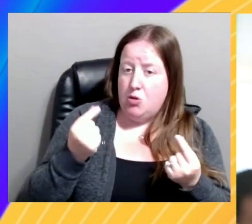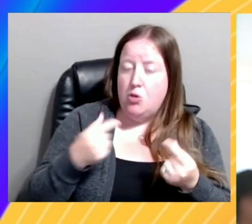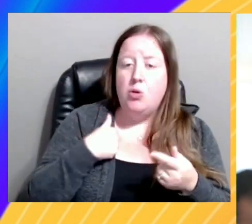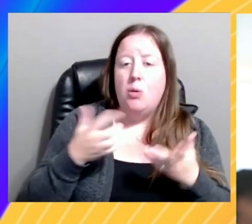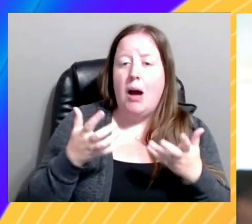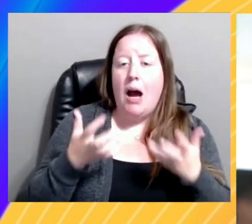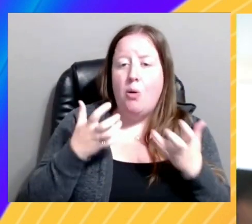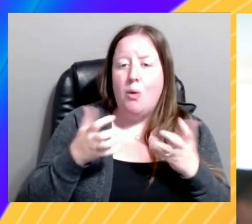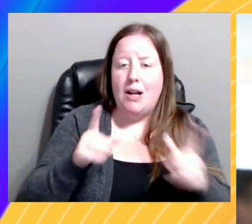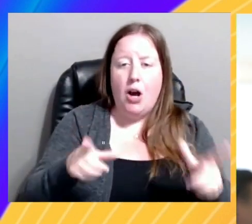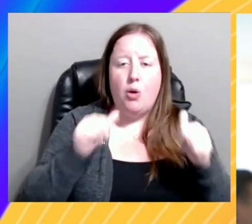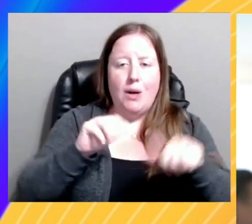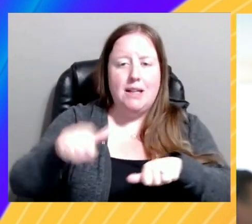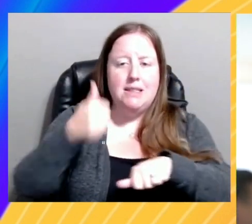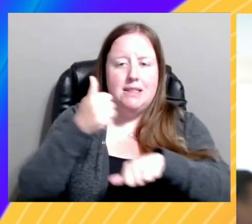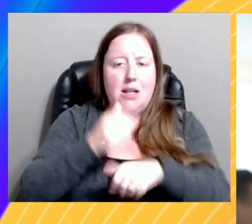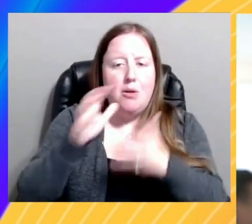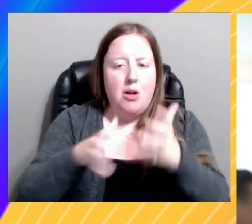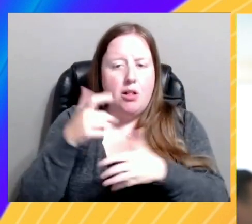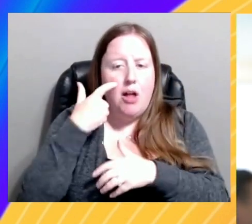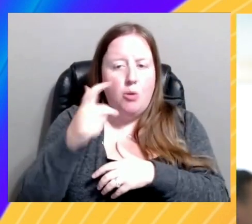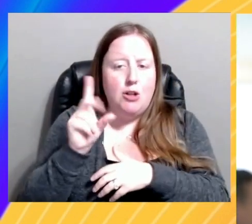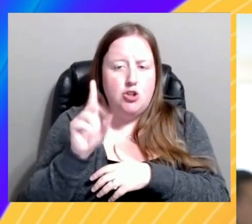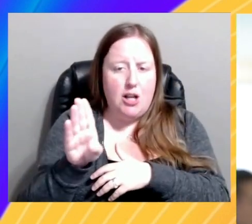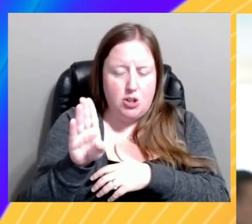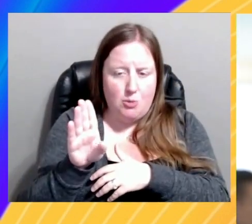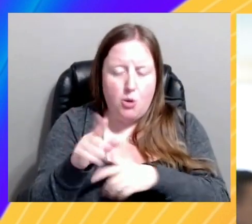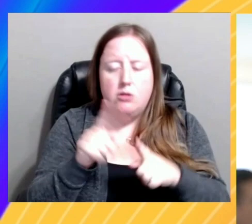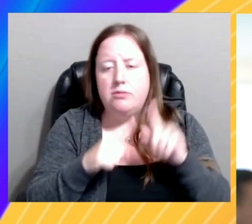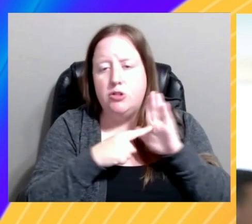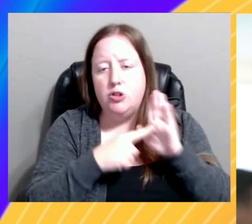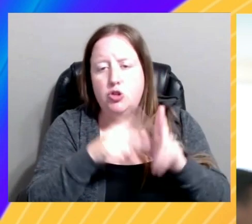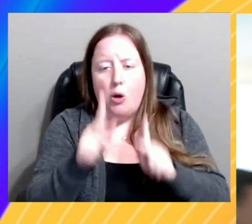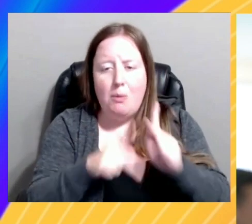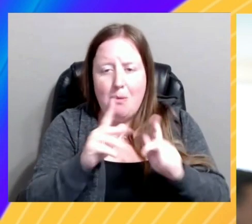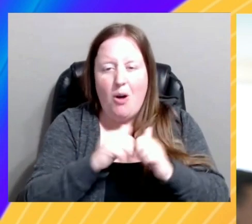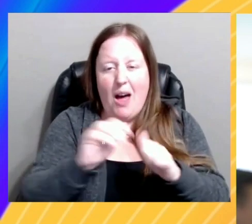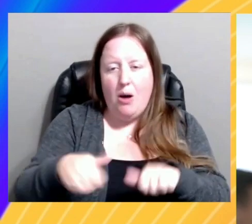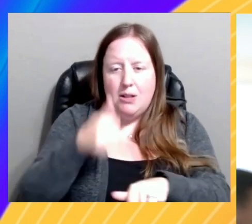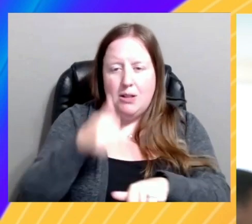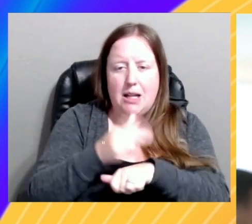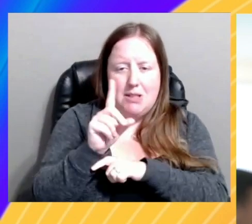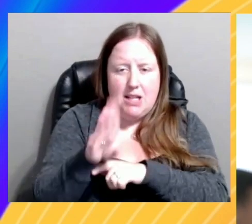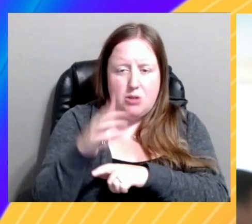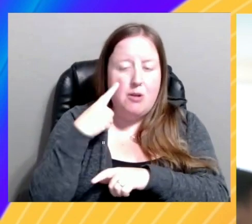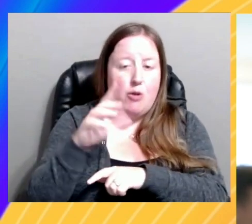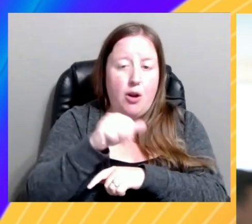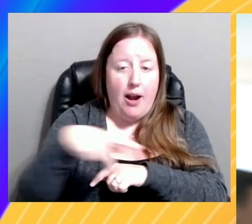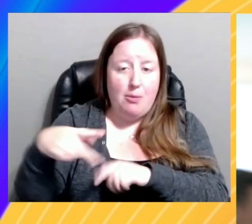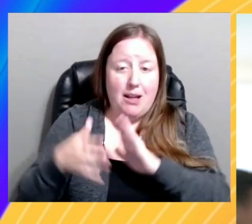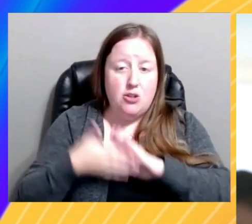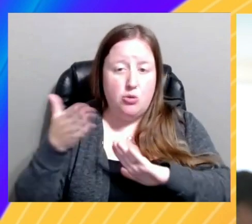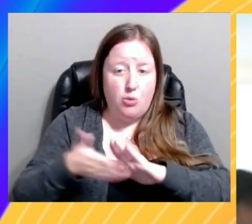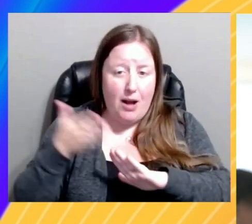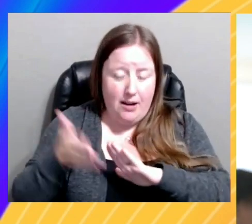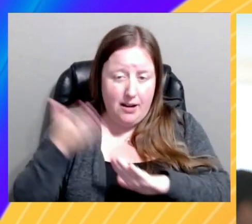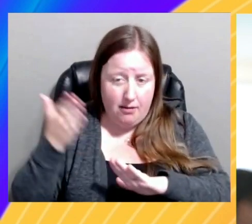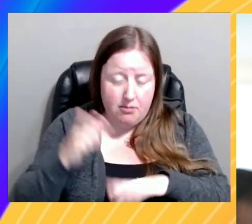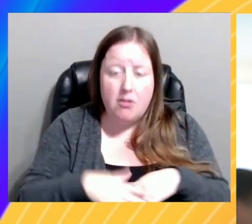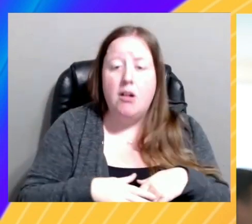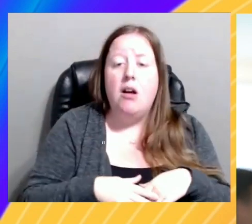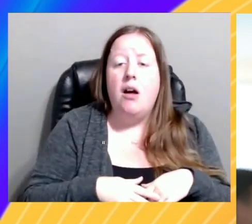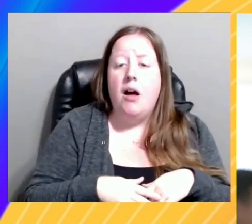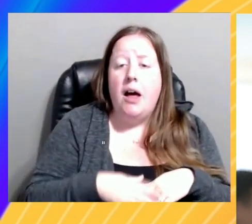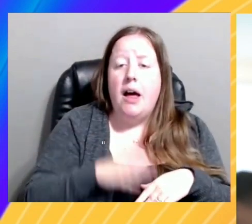setup of a CloudWatch dashboard. So show people how can you set up a dashboard if you have an application running, and what are the different widgets that you can add